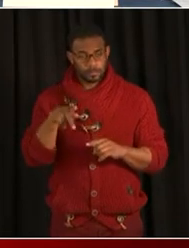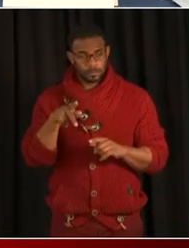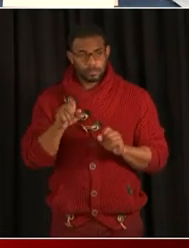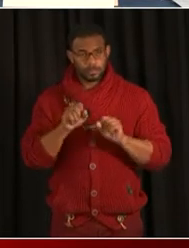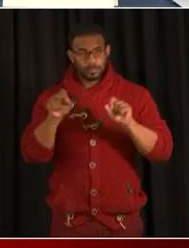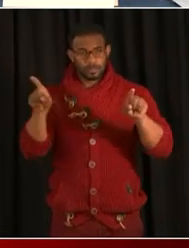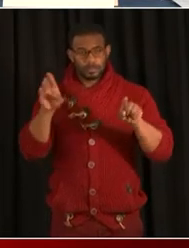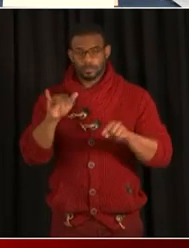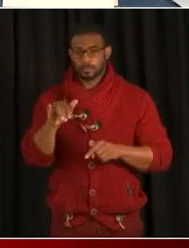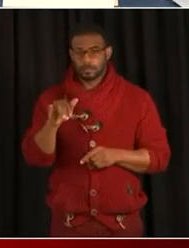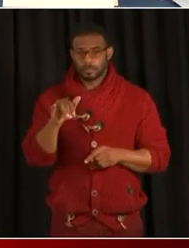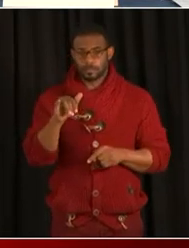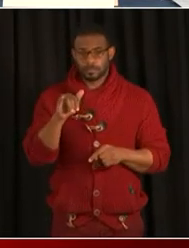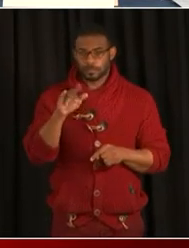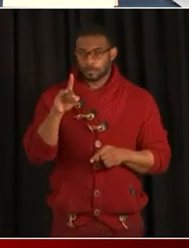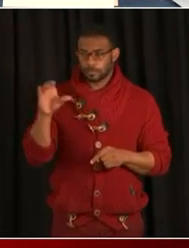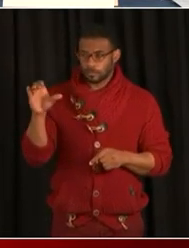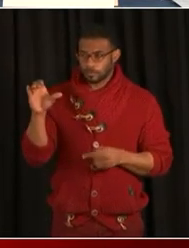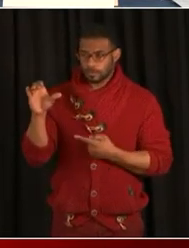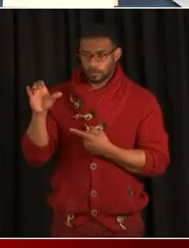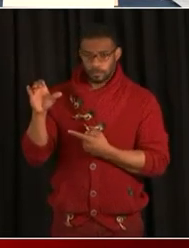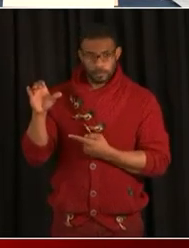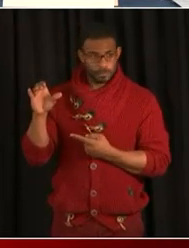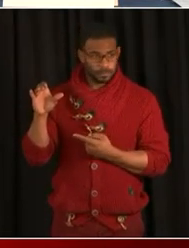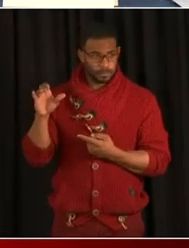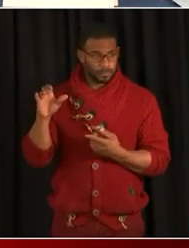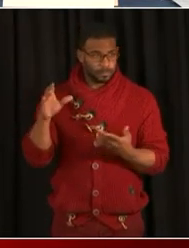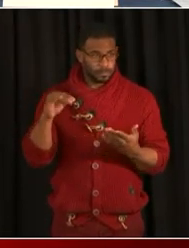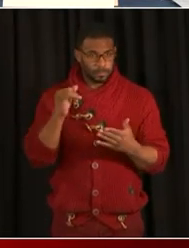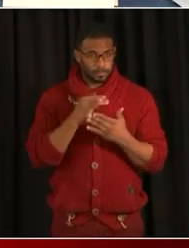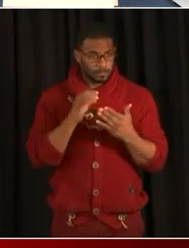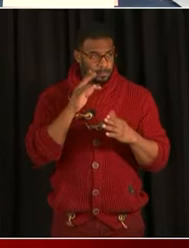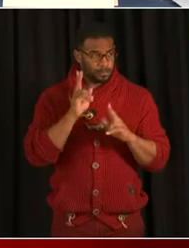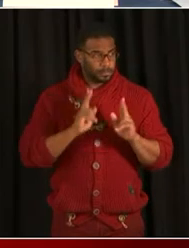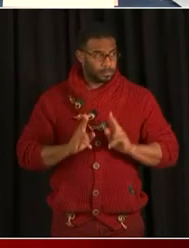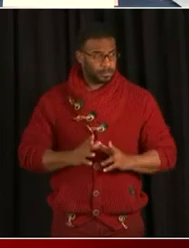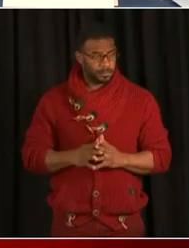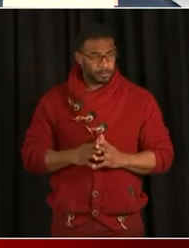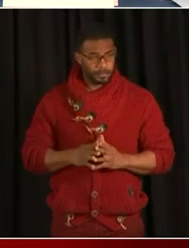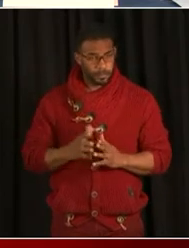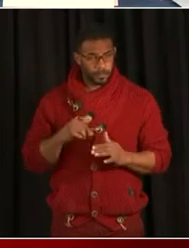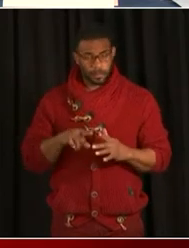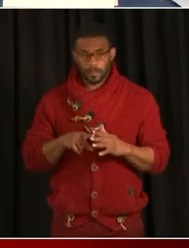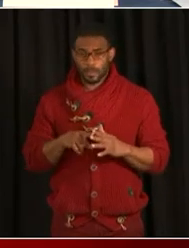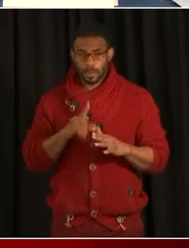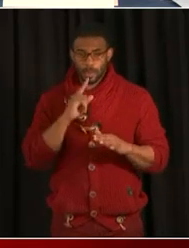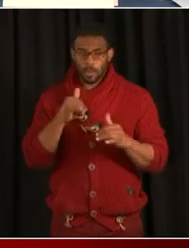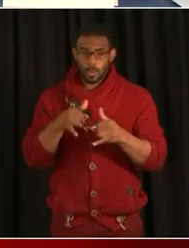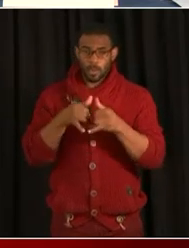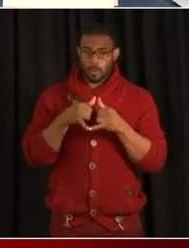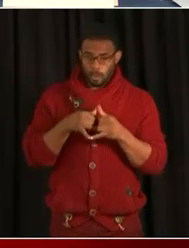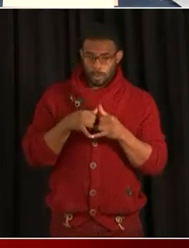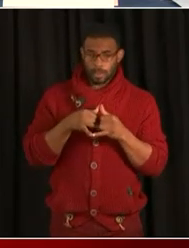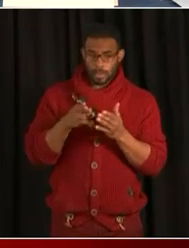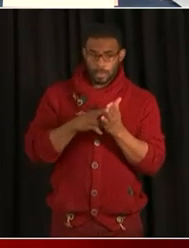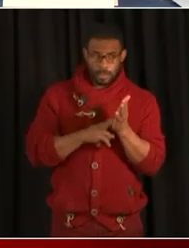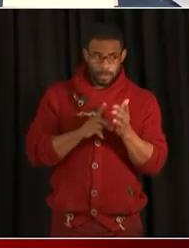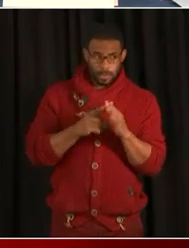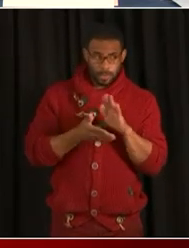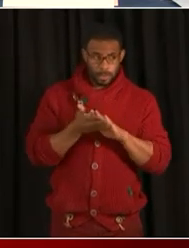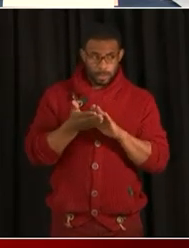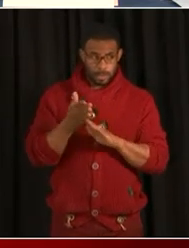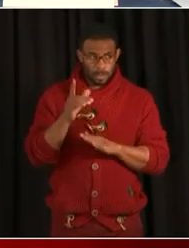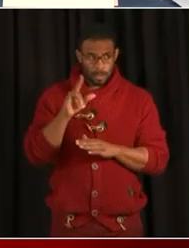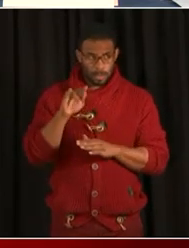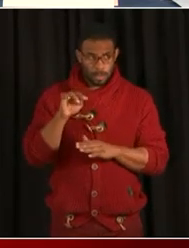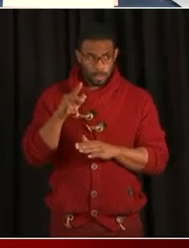put out by the district, DGS and Arts and Humanity, I think, and we were awarded the contract to